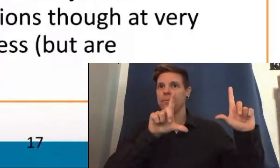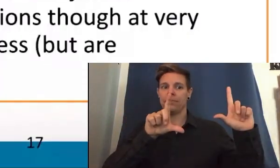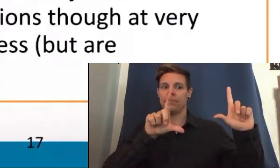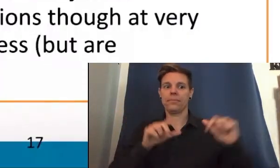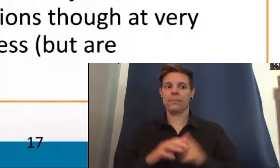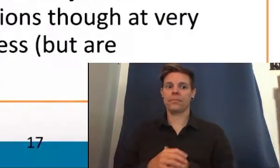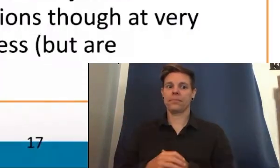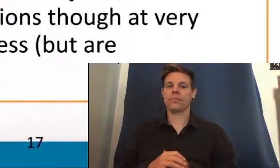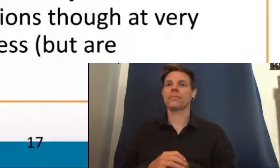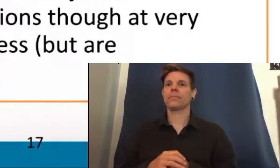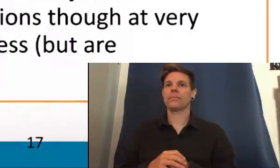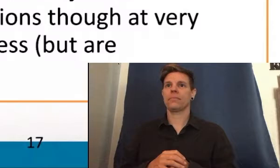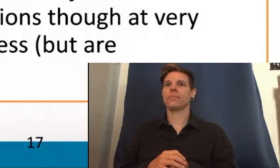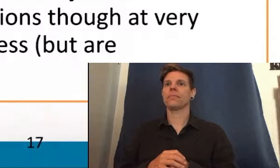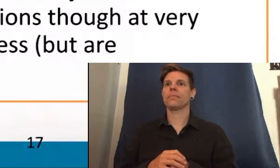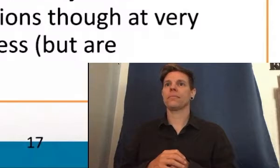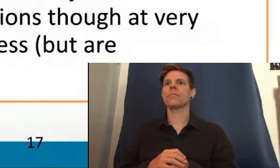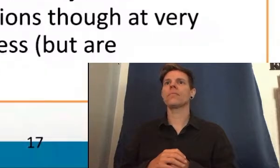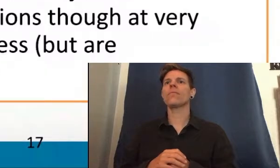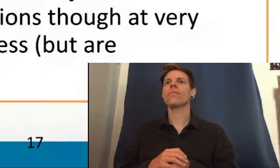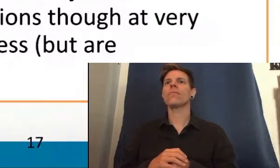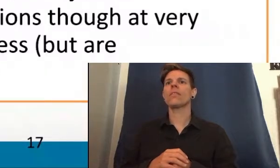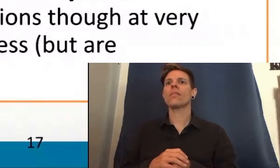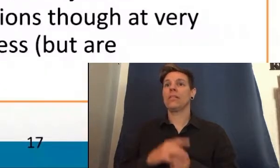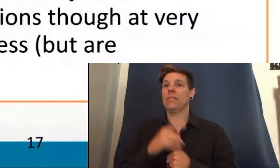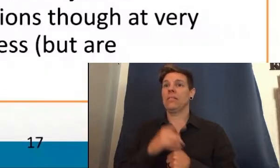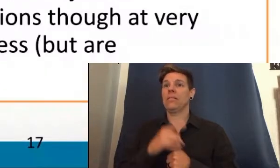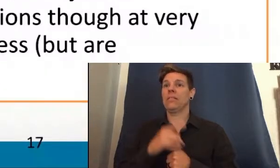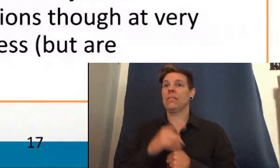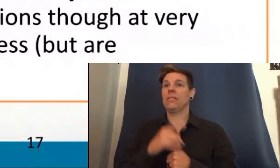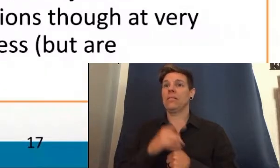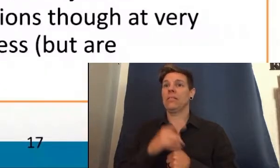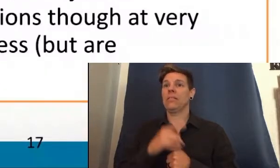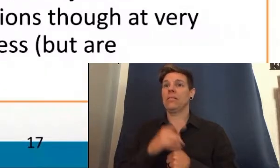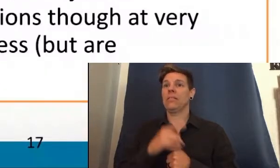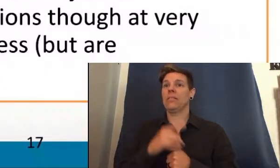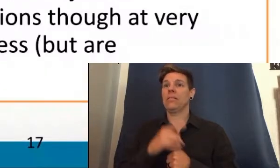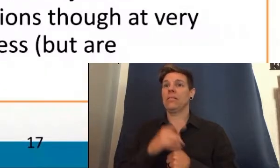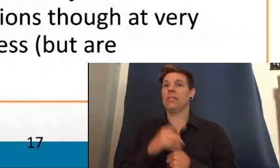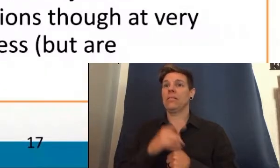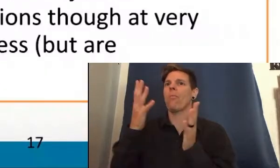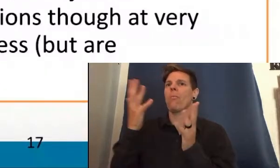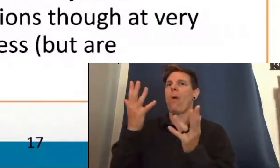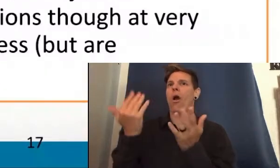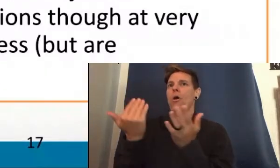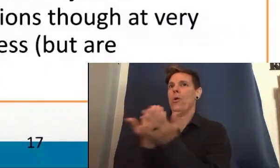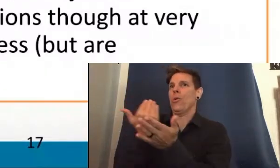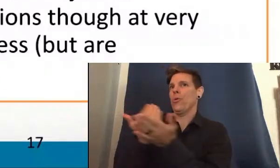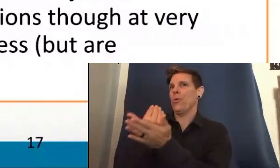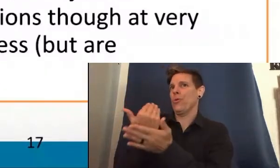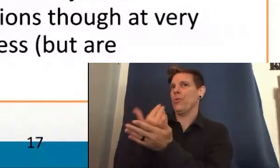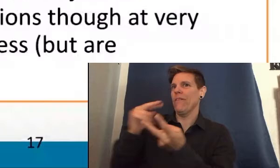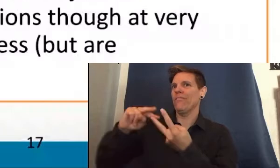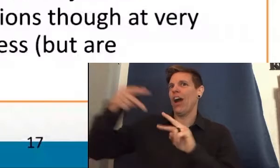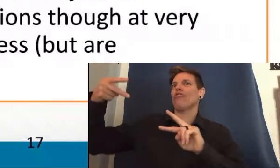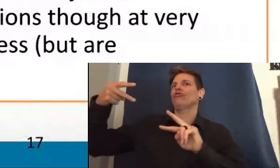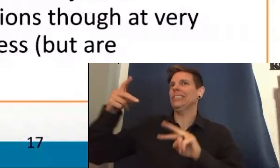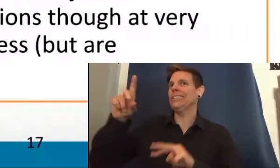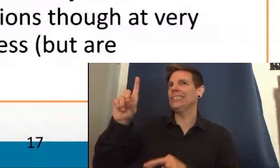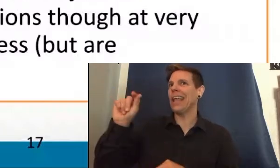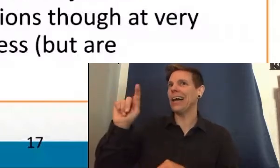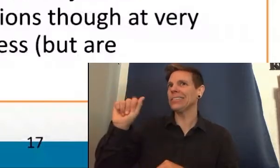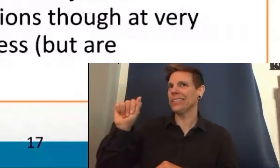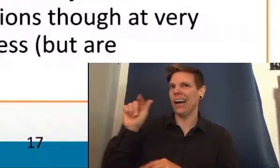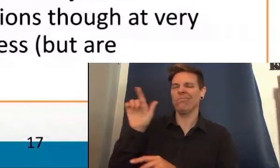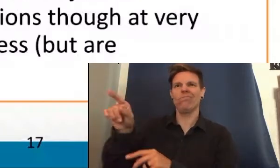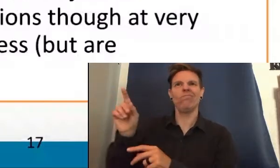again, this surge is due to this variant, right? The Delta variant. I think of this as sort of the third revision of the